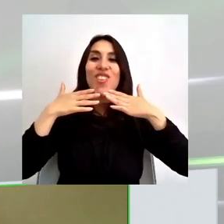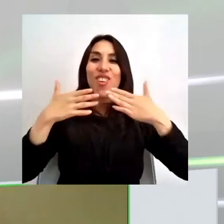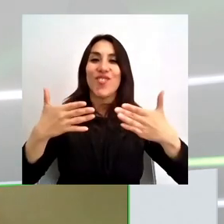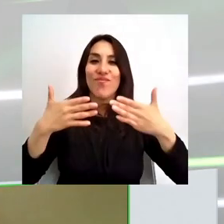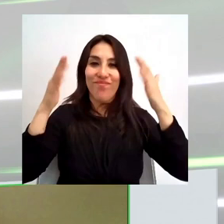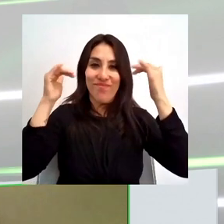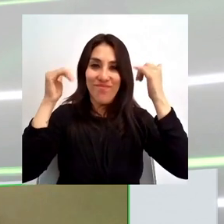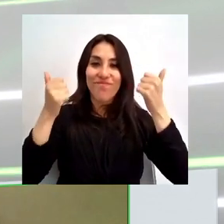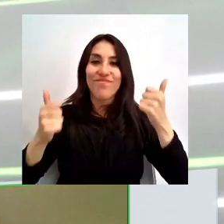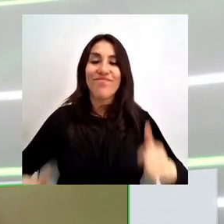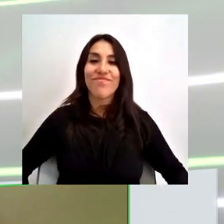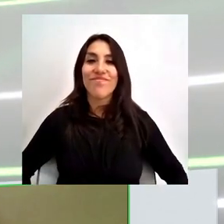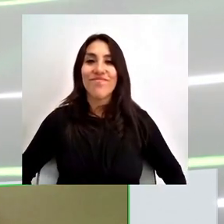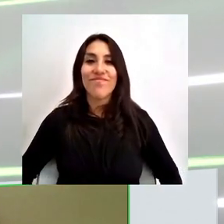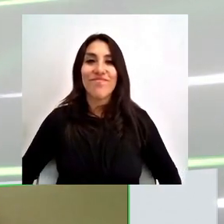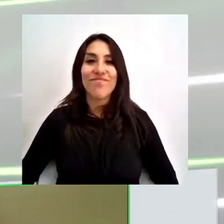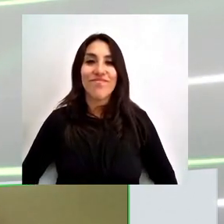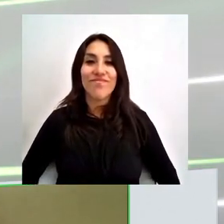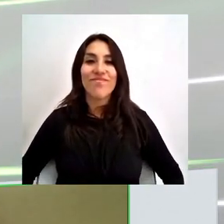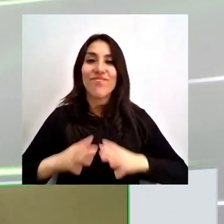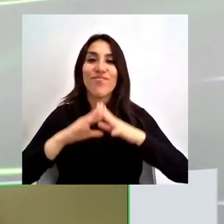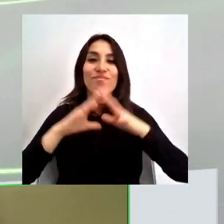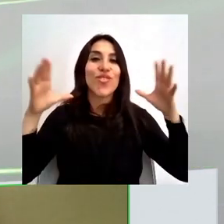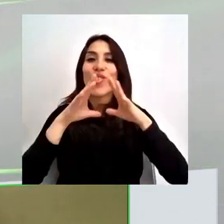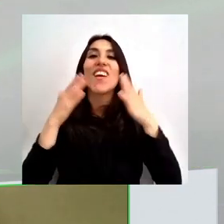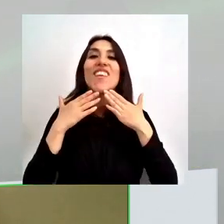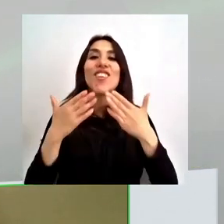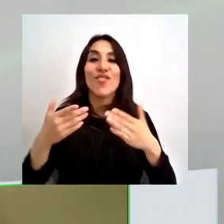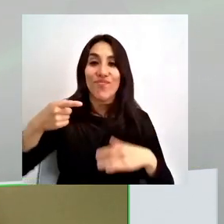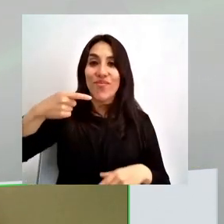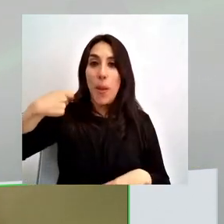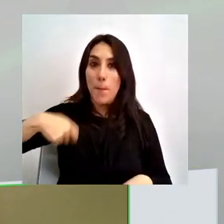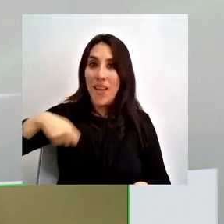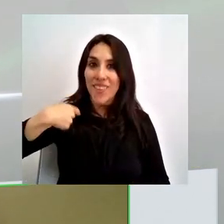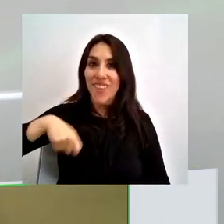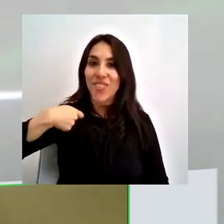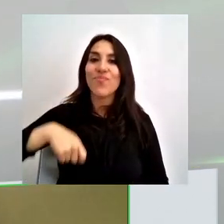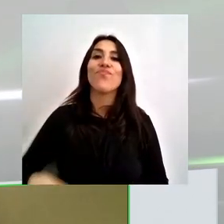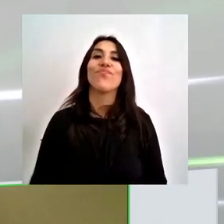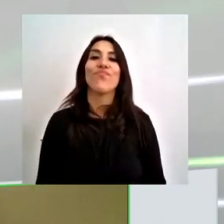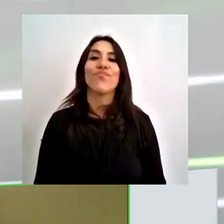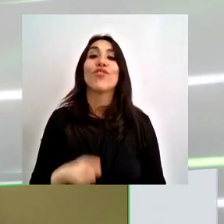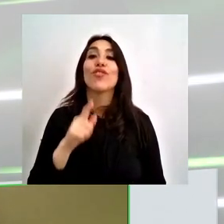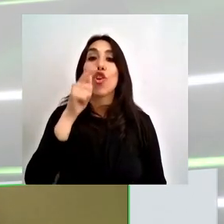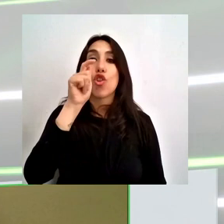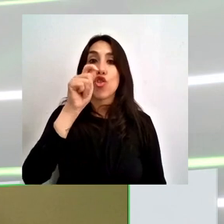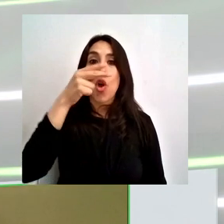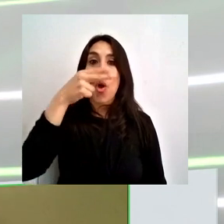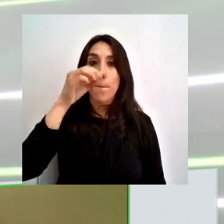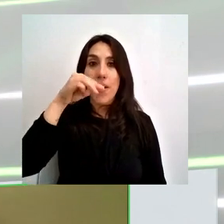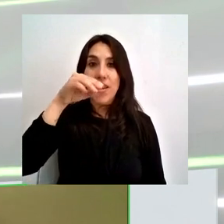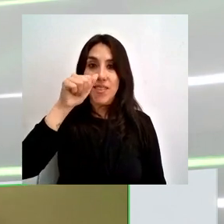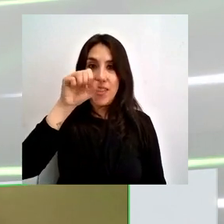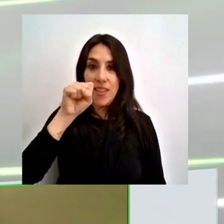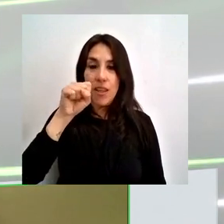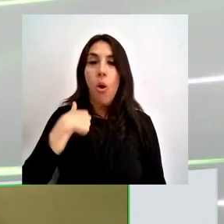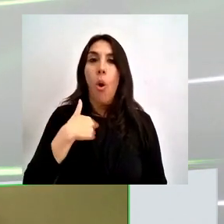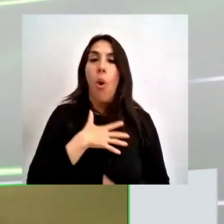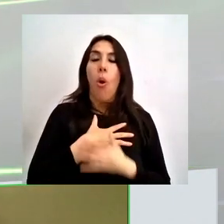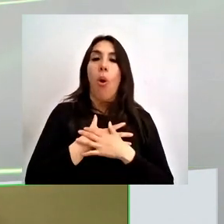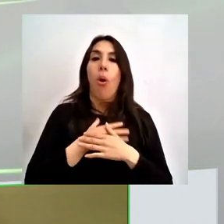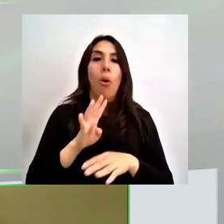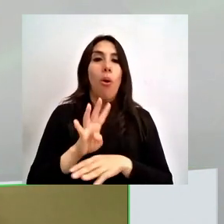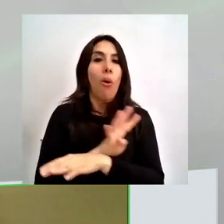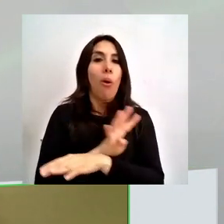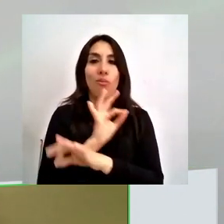Muchas gracias, Senador Harkin. Para nosotros es un honor contar con su participación el día de hoy. Nos gustaría... Thank you very much,